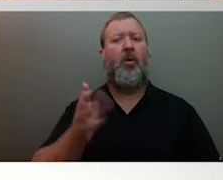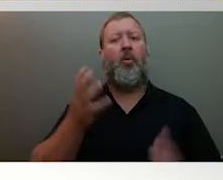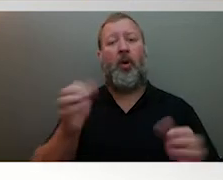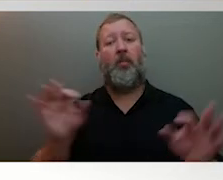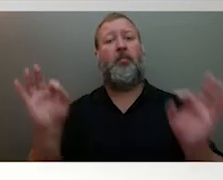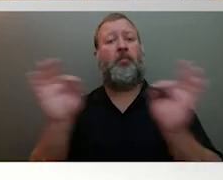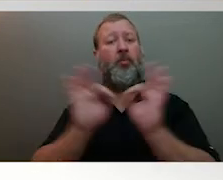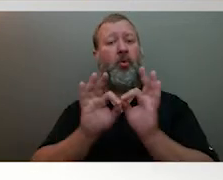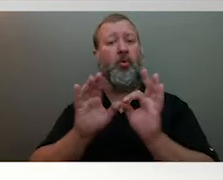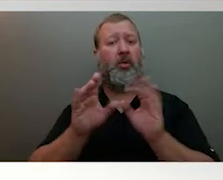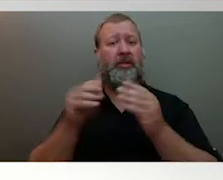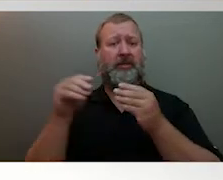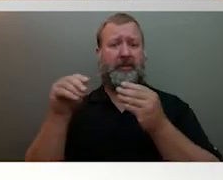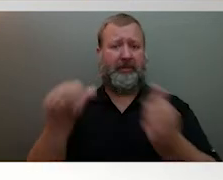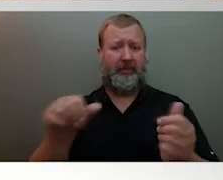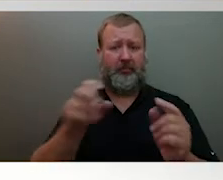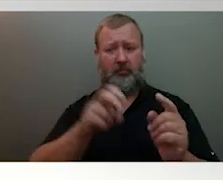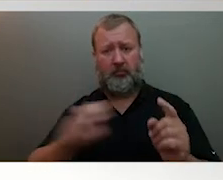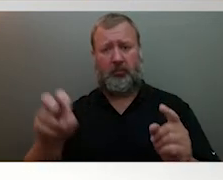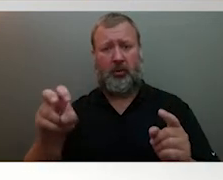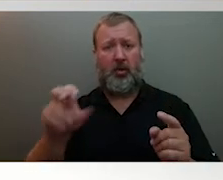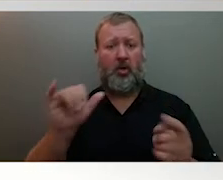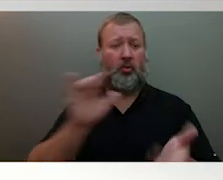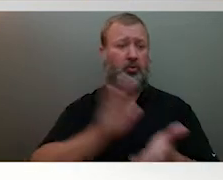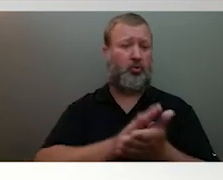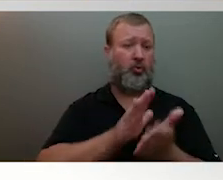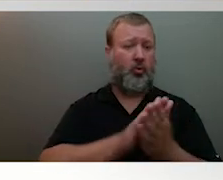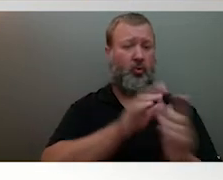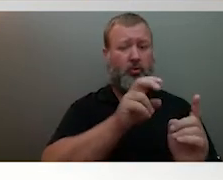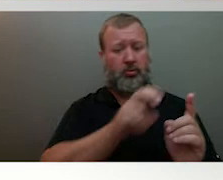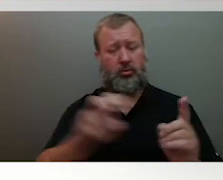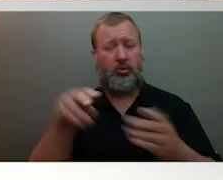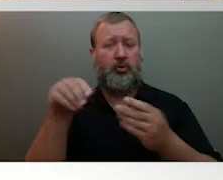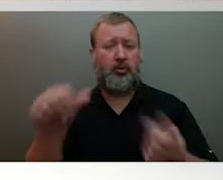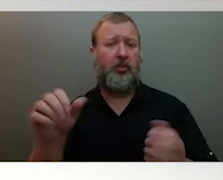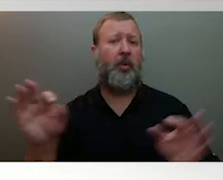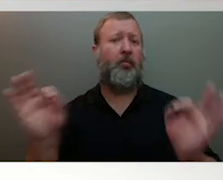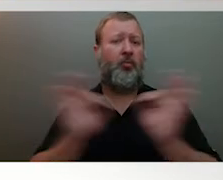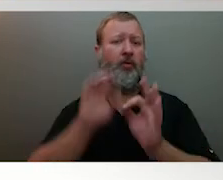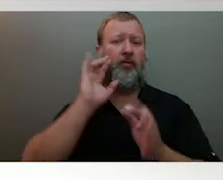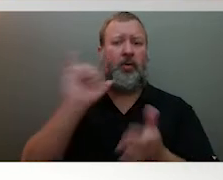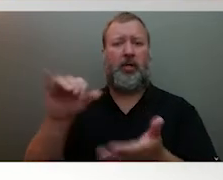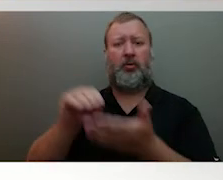to happen is a seamless transition between the districts for the student.